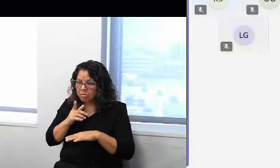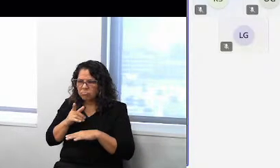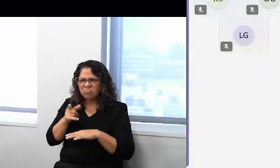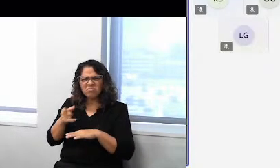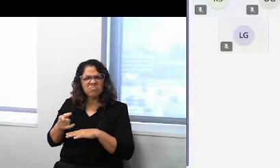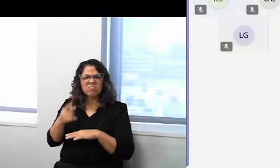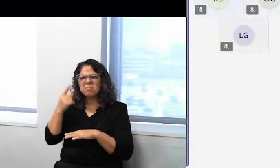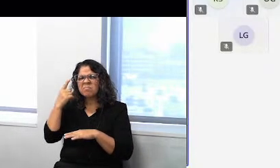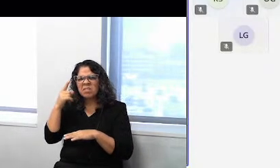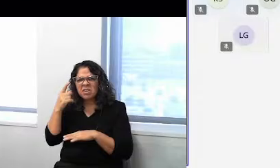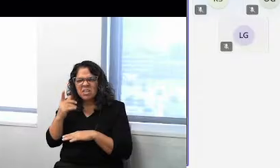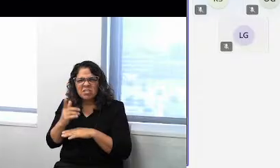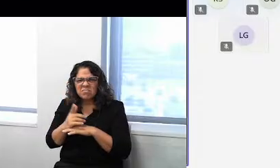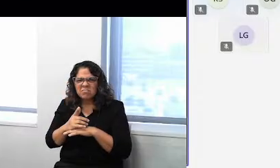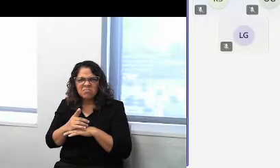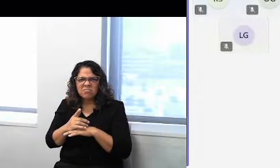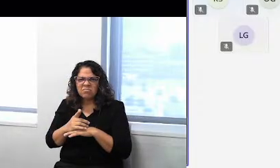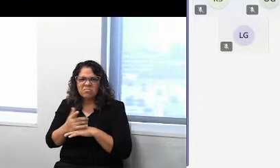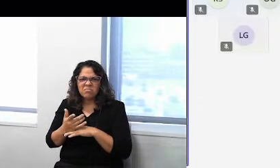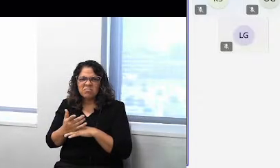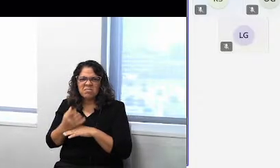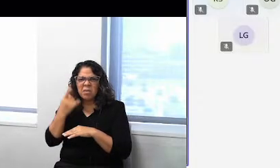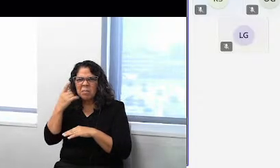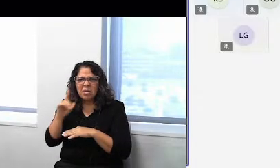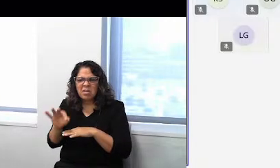will be their function?